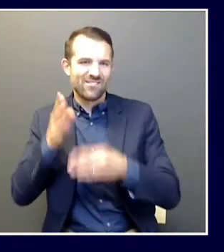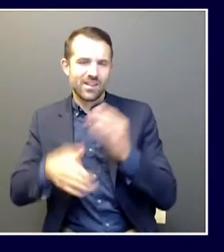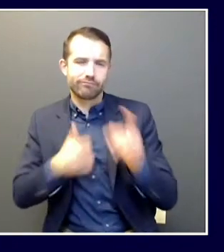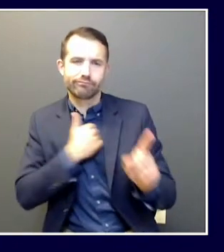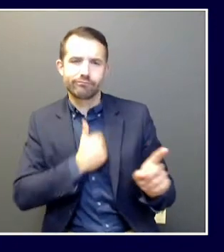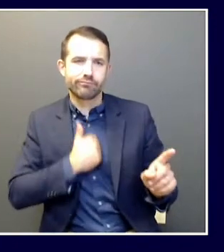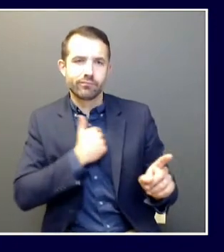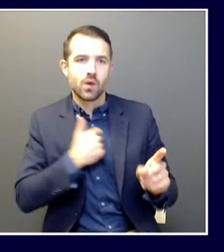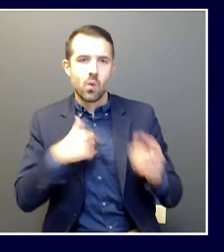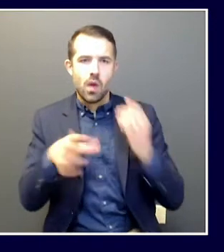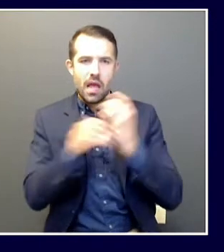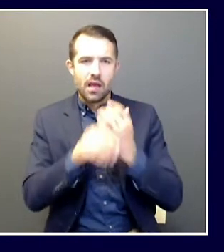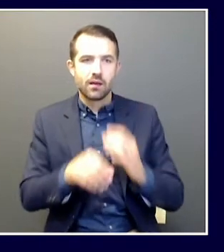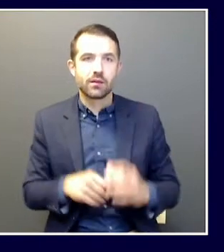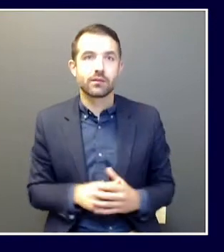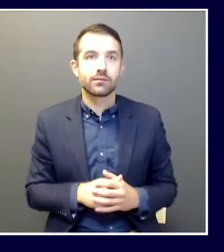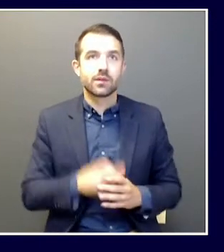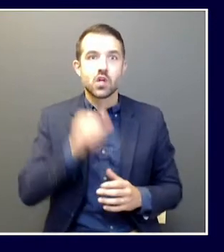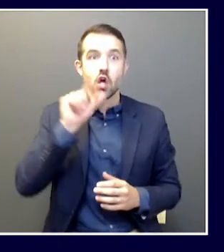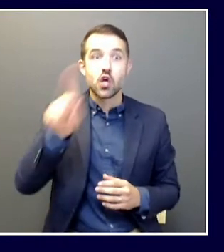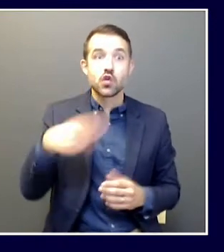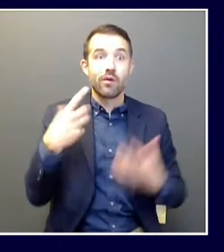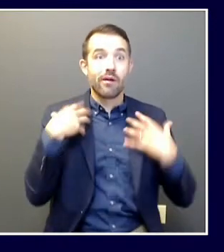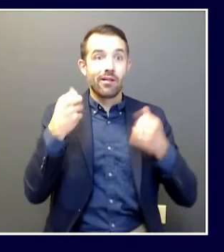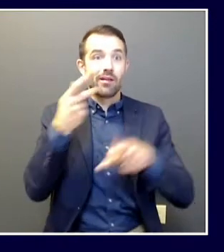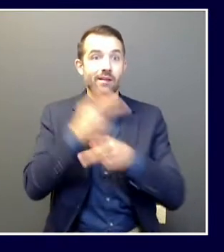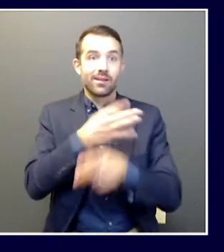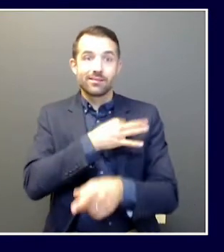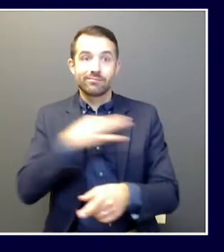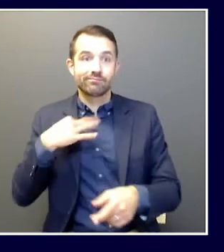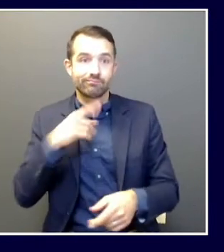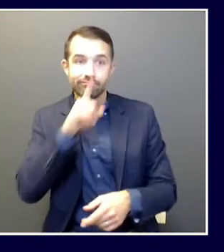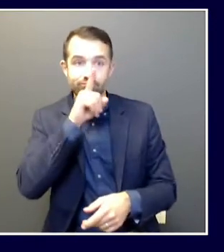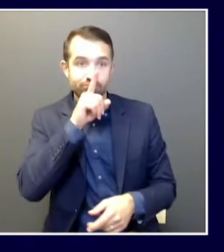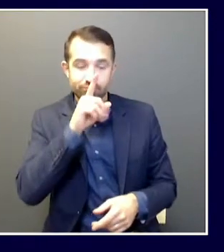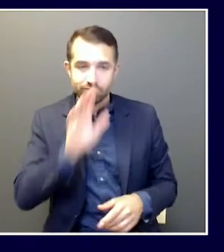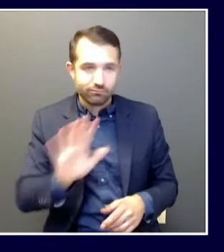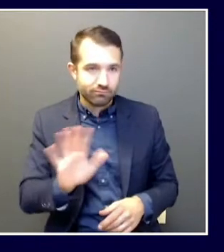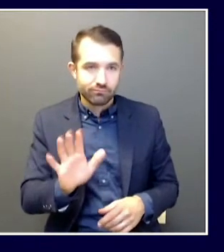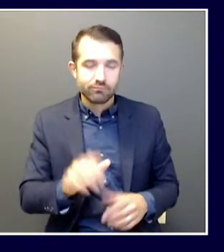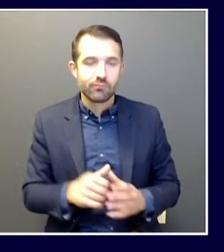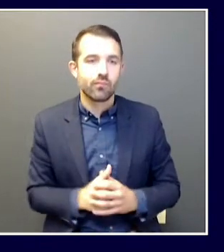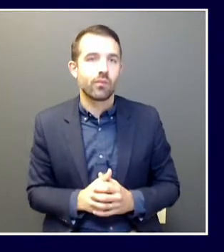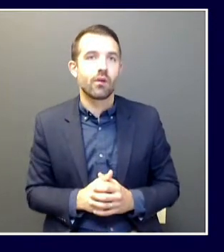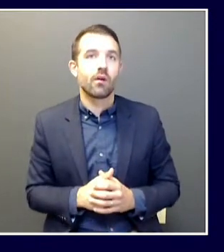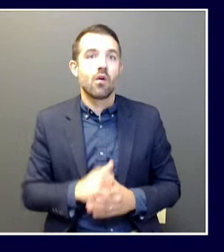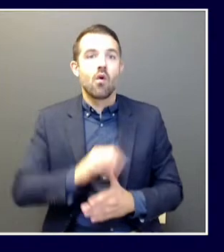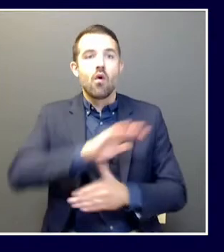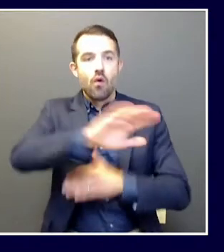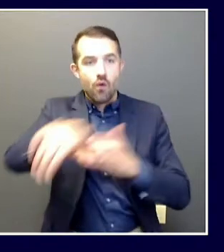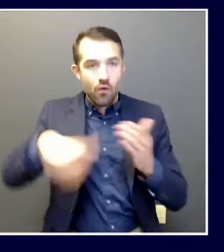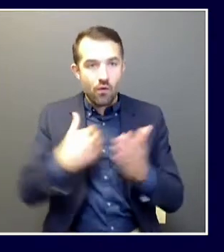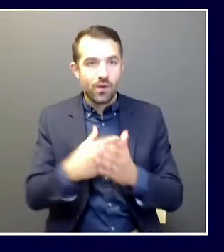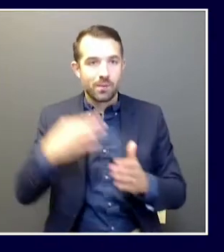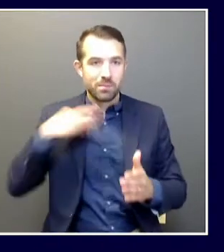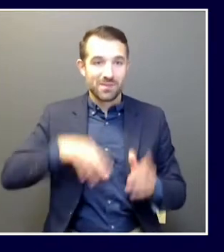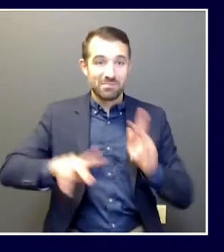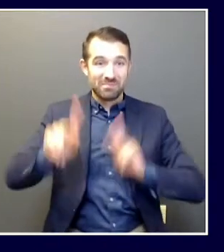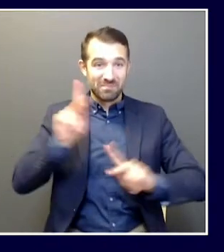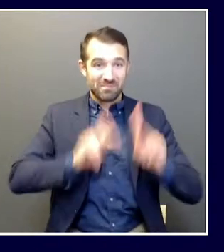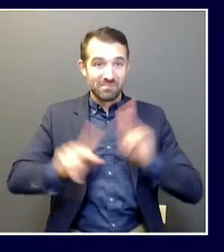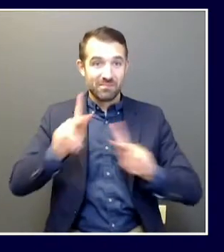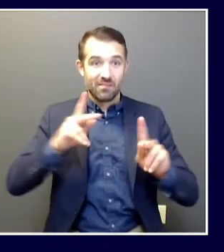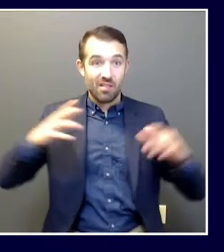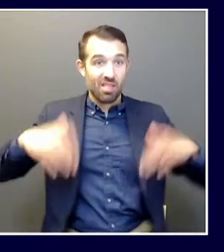It's not just healthcare workers. This is an ongoing discussion with everyone in Maine who hasn't yet been vaccinated. And whether you're